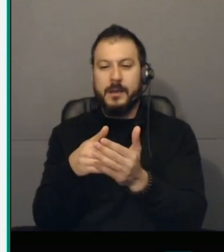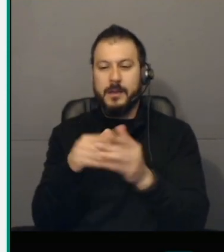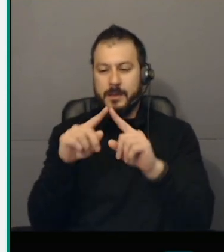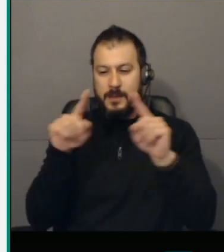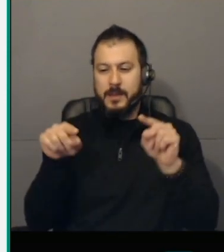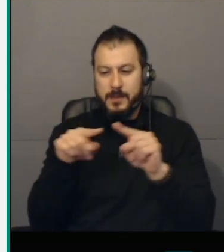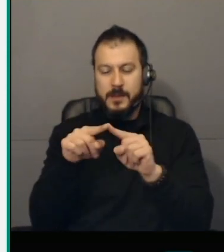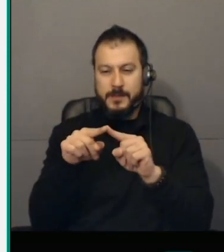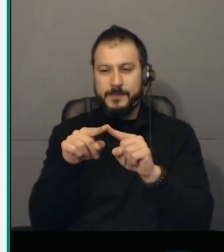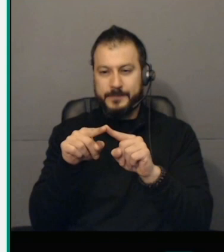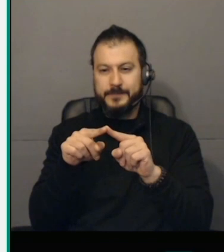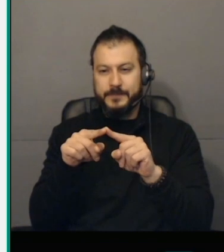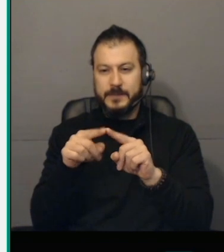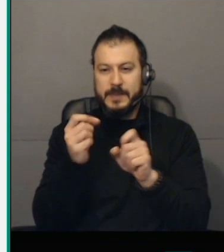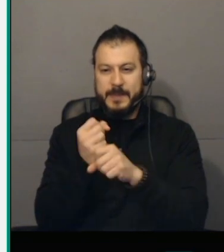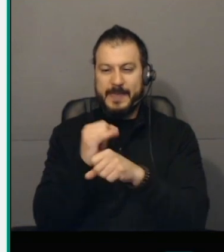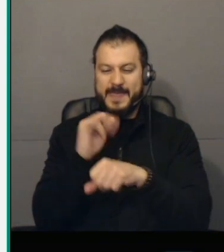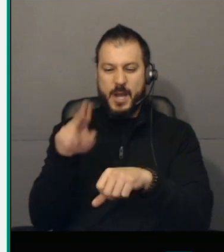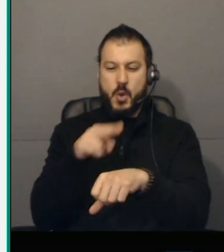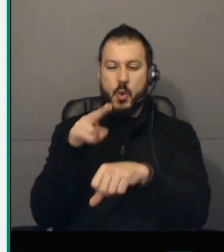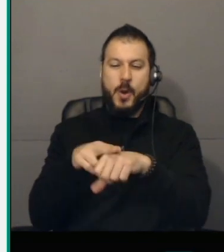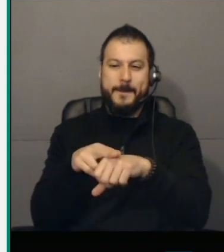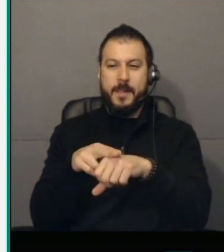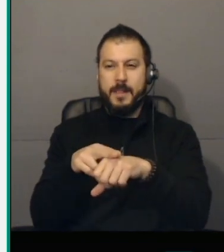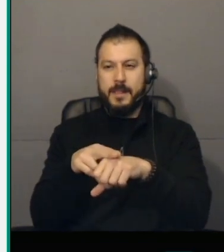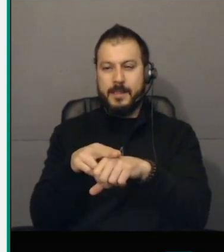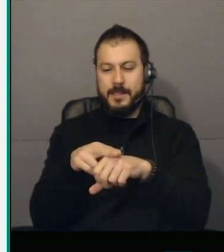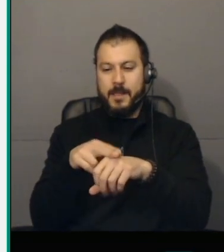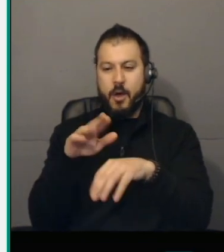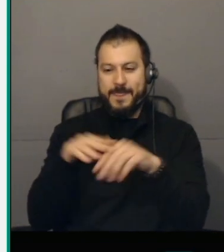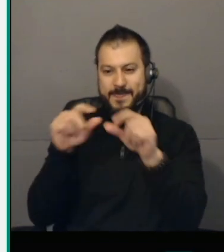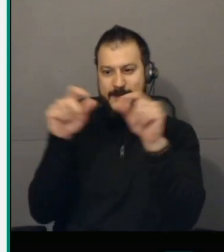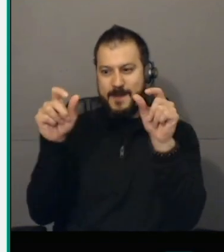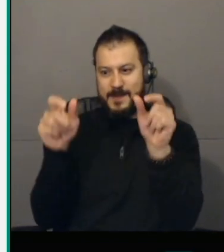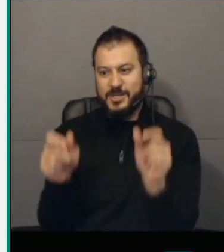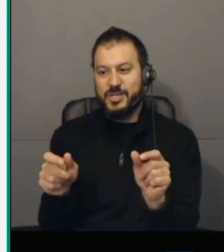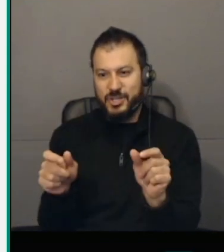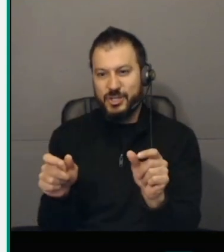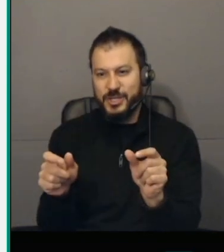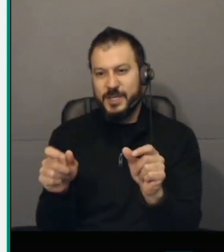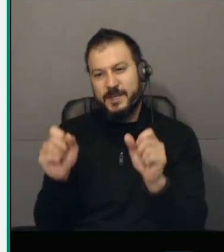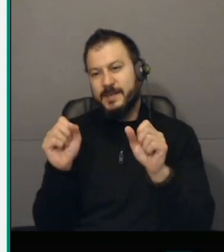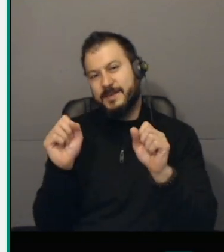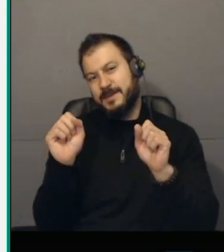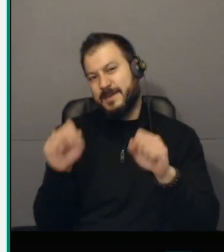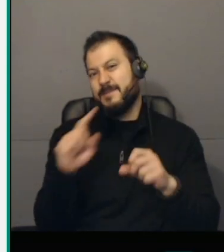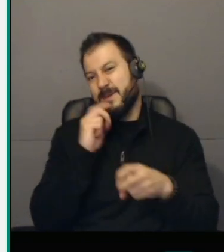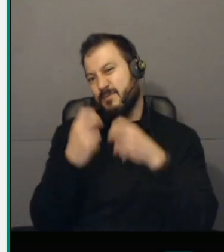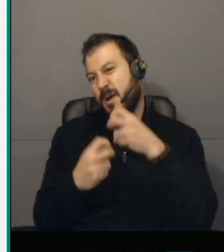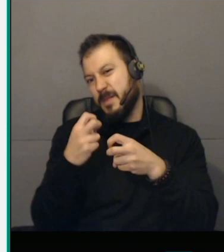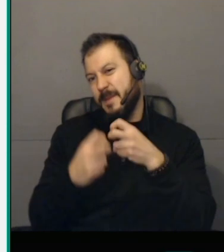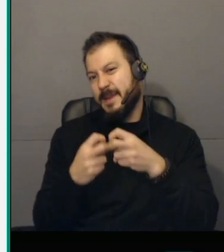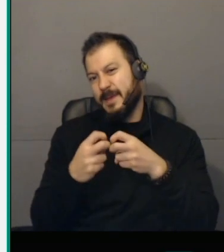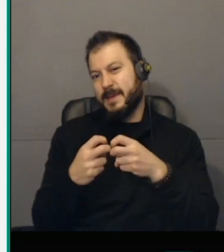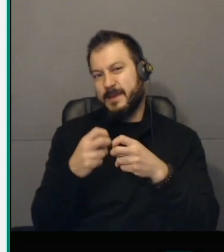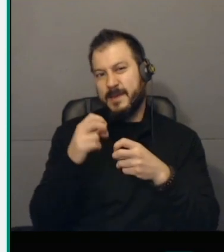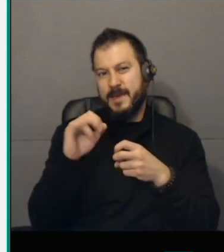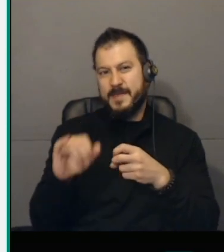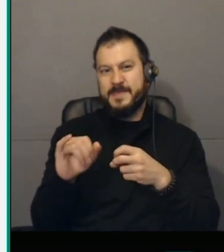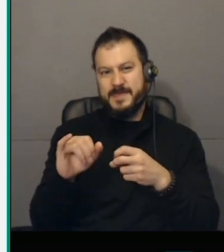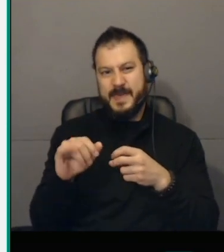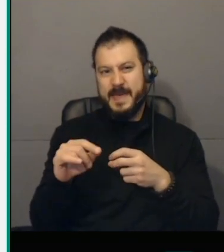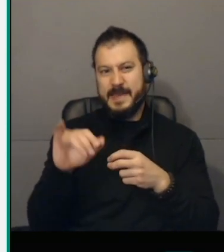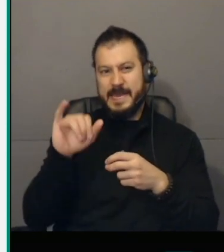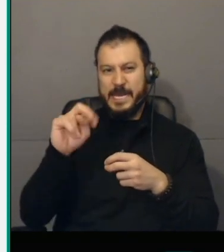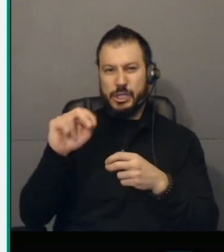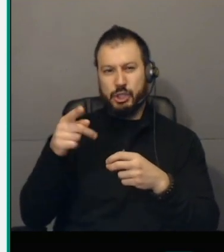up interpolating the normal on that edge. And so this can be problematic because the interpolated normal doesn't